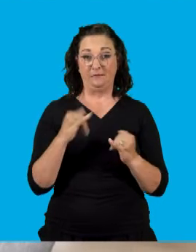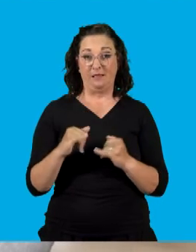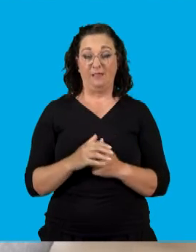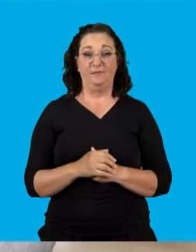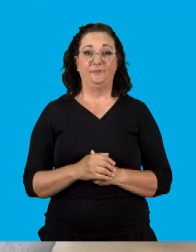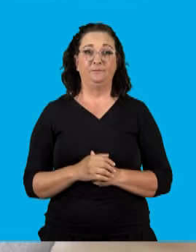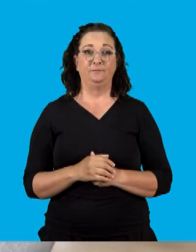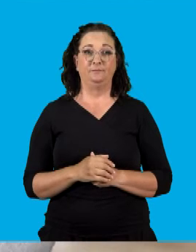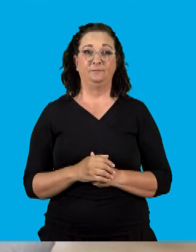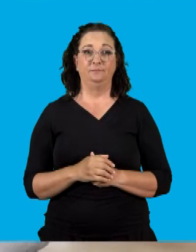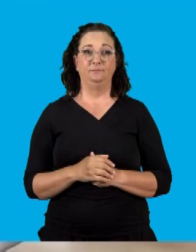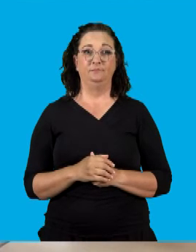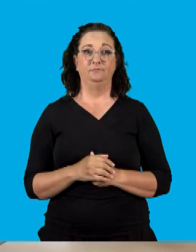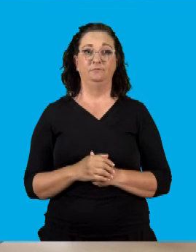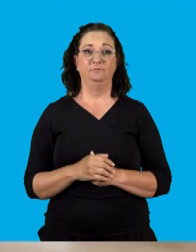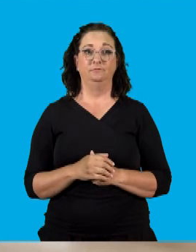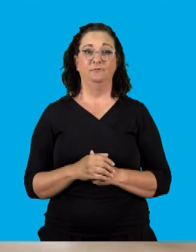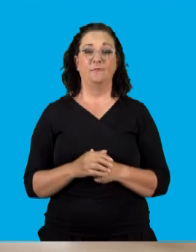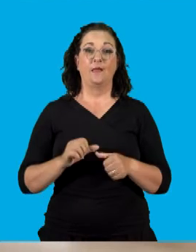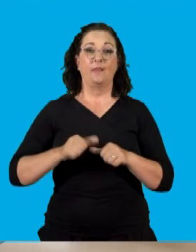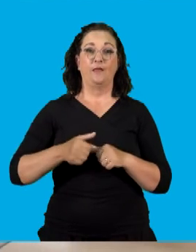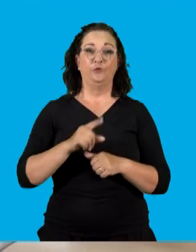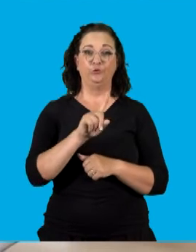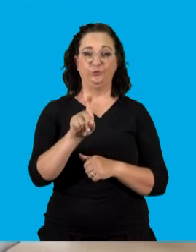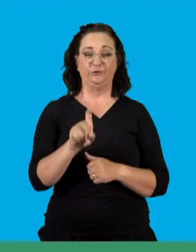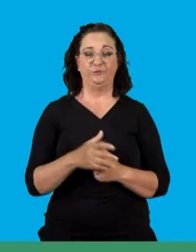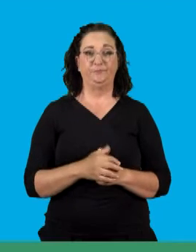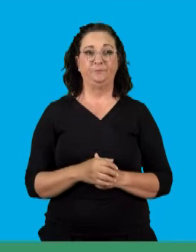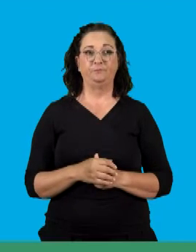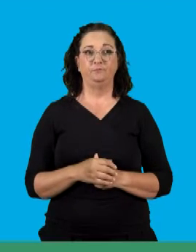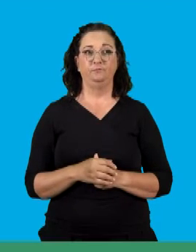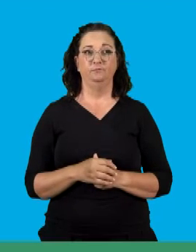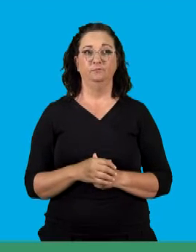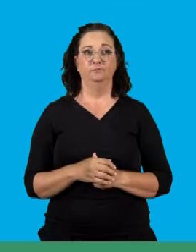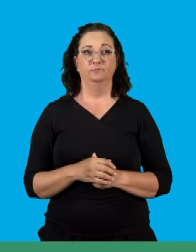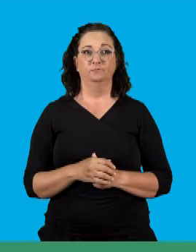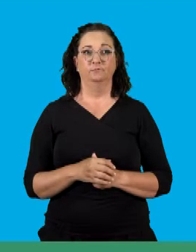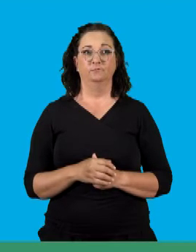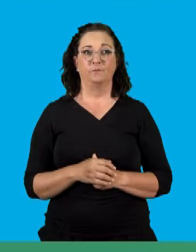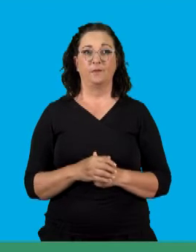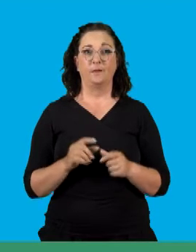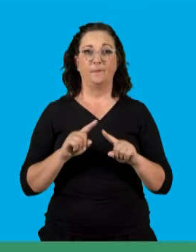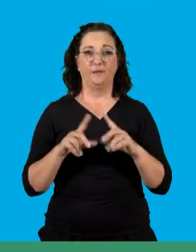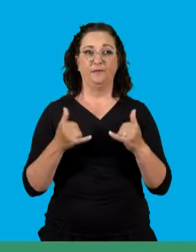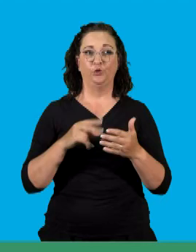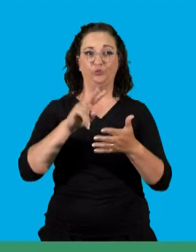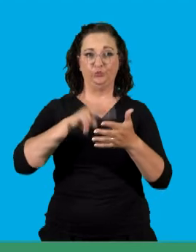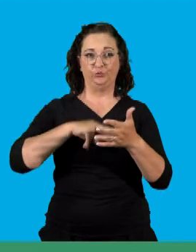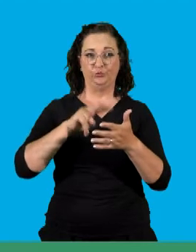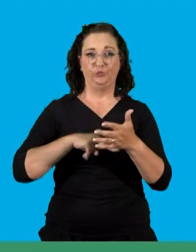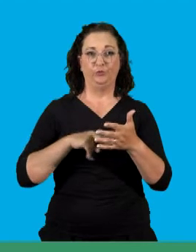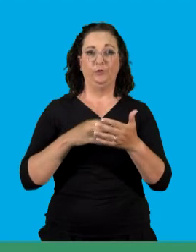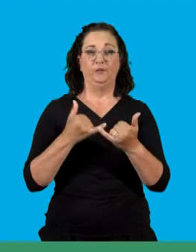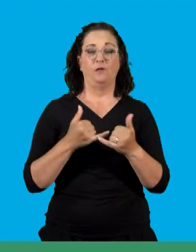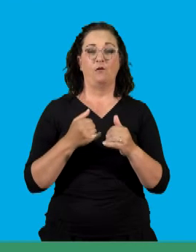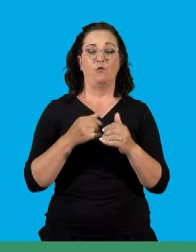still with me. Right, we're going to move on to the last question. The next question is a scenario-based question. It says, read